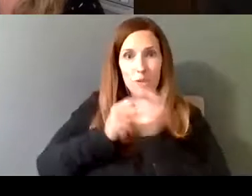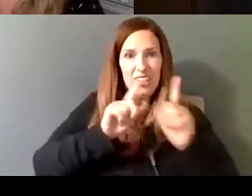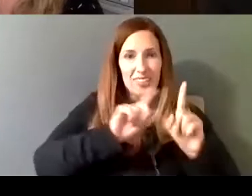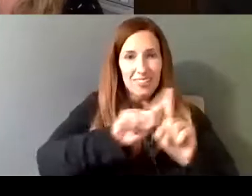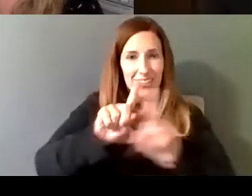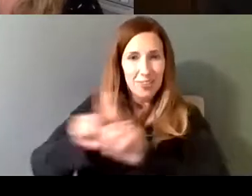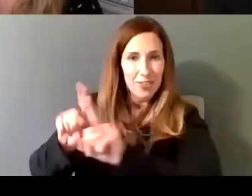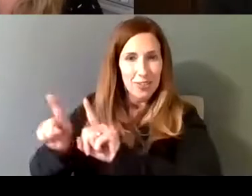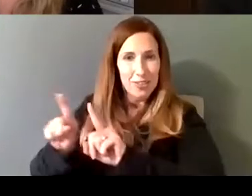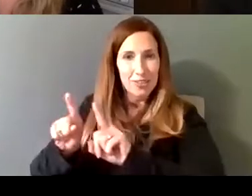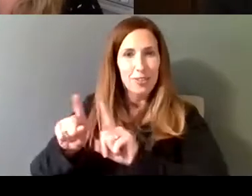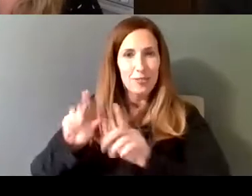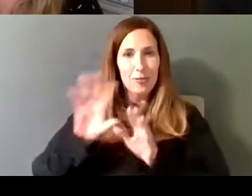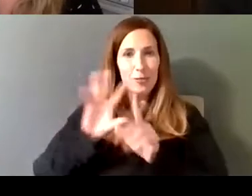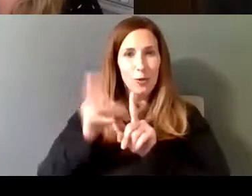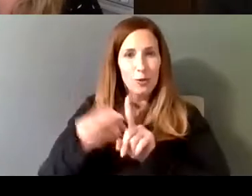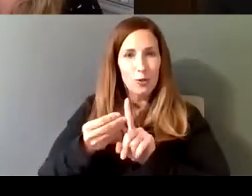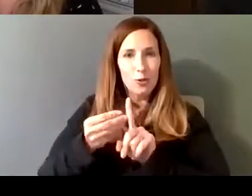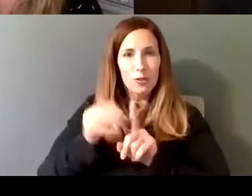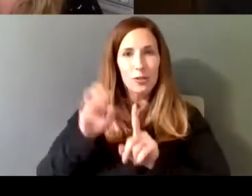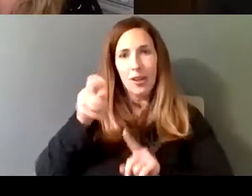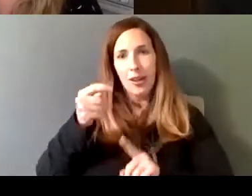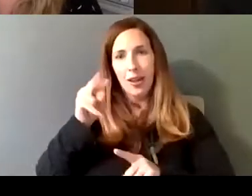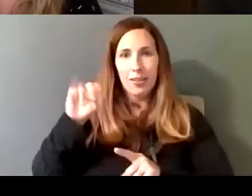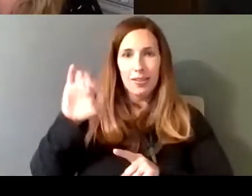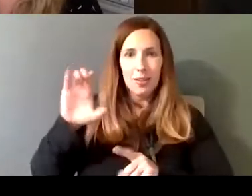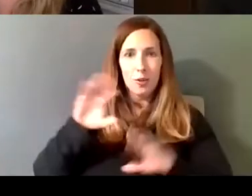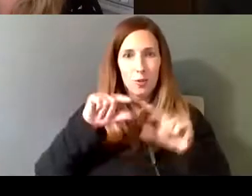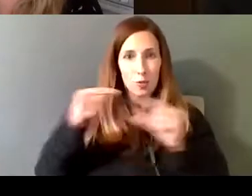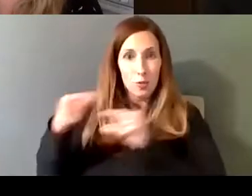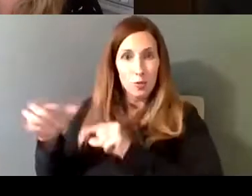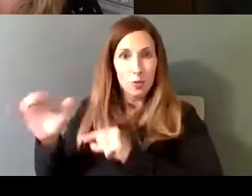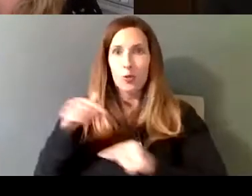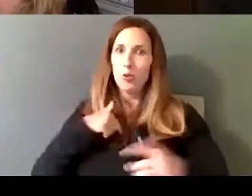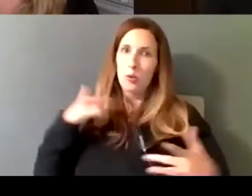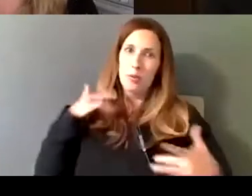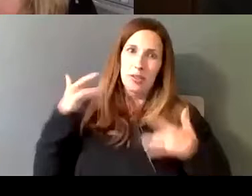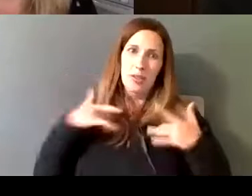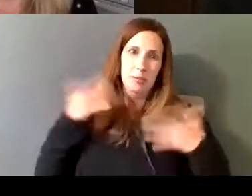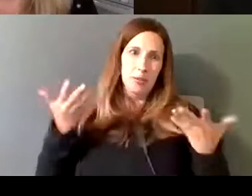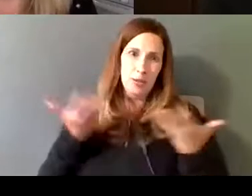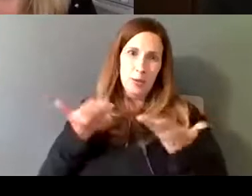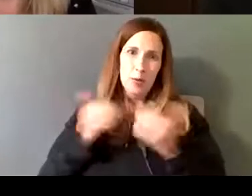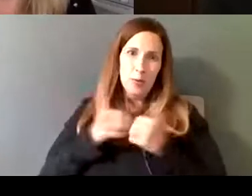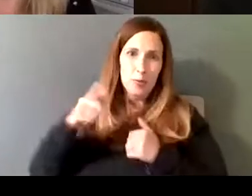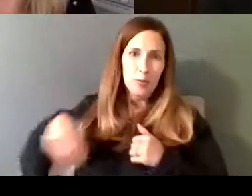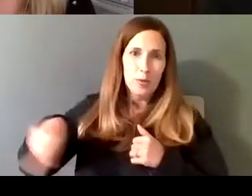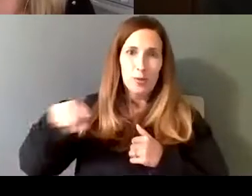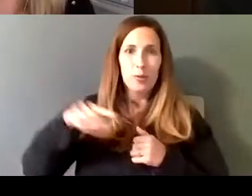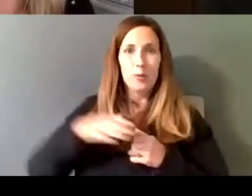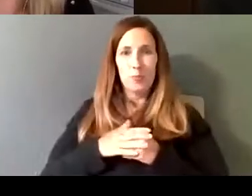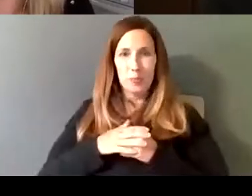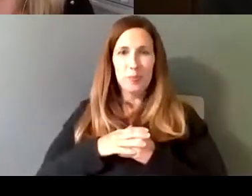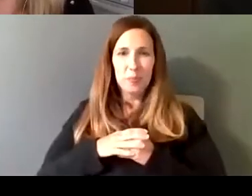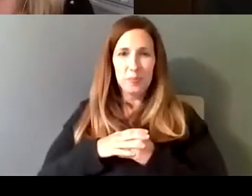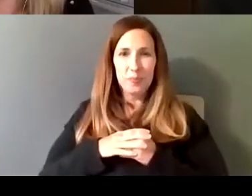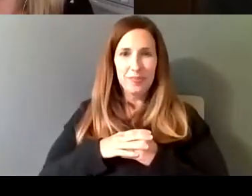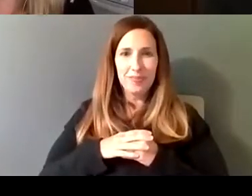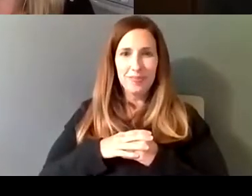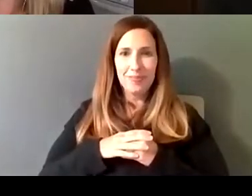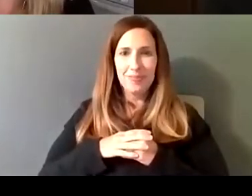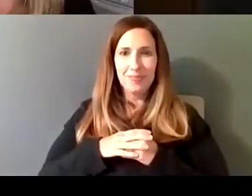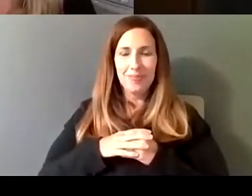among a variety of cultural and ethnic groups. And so I'm super excited to be here with all of you and my panel as well. Thank